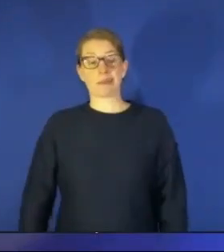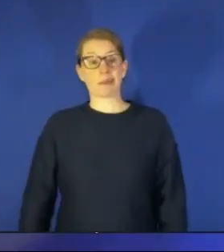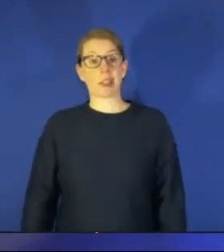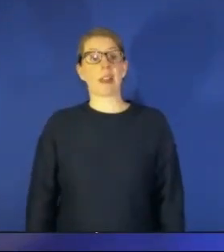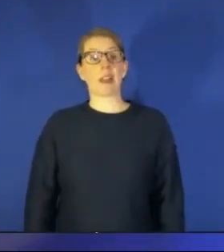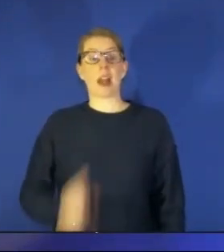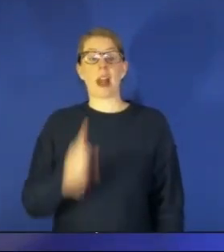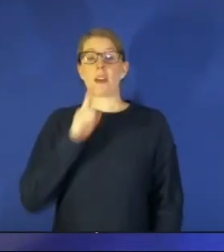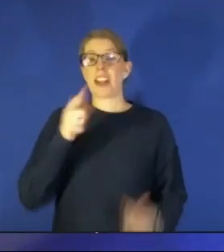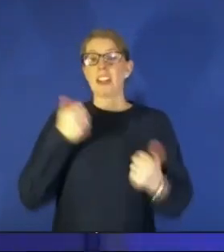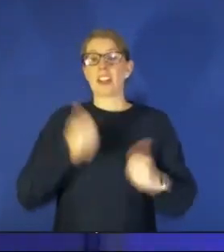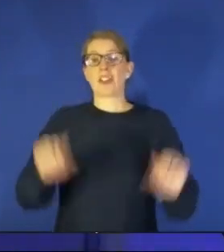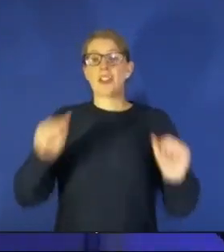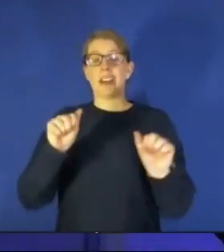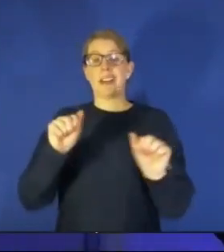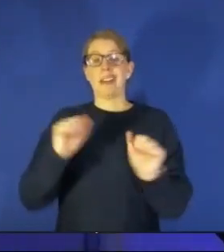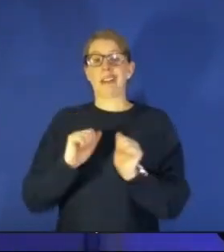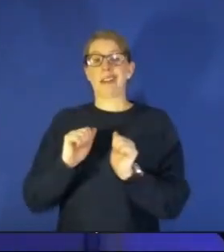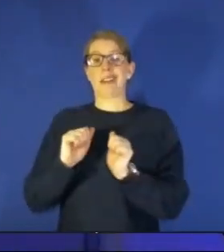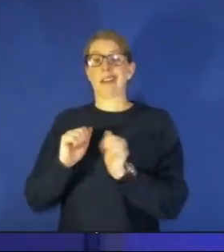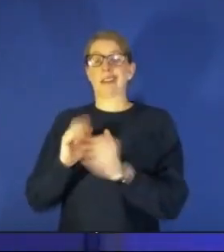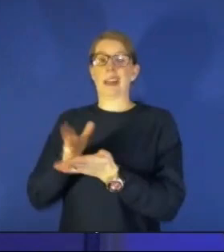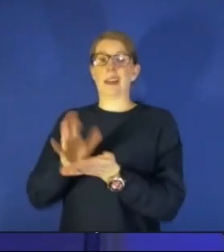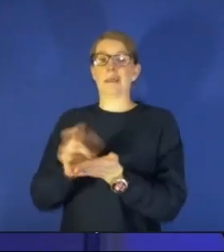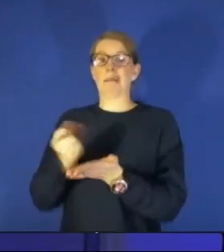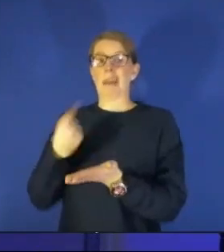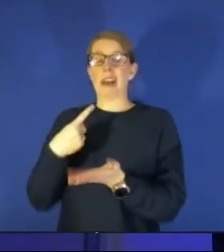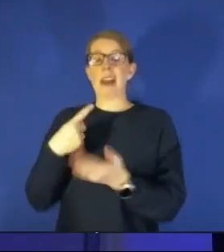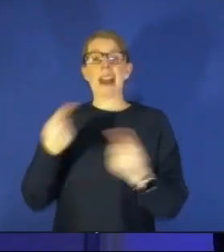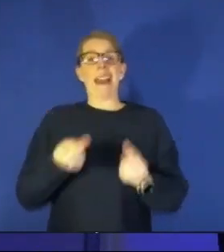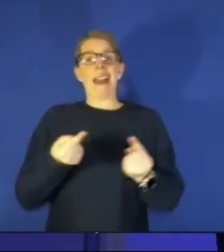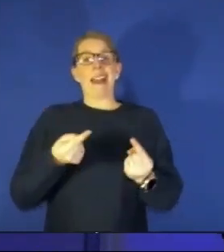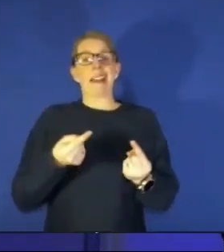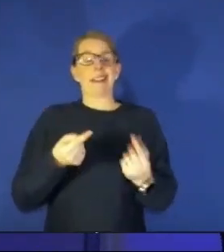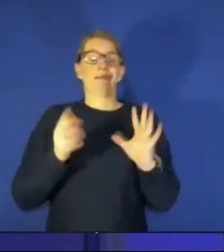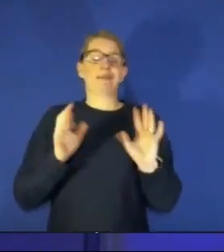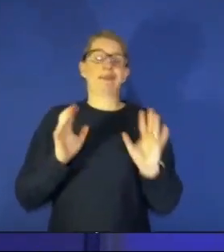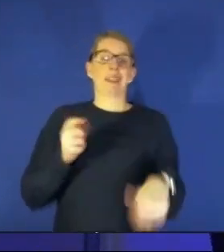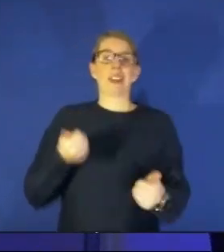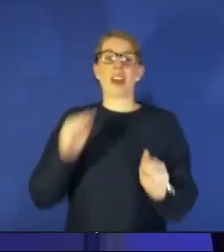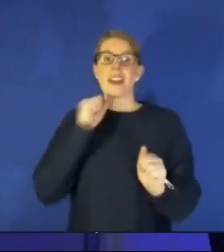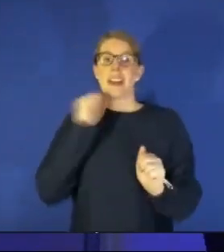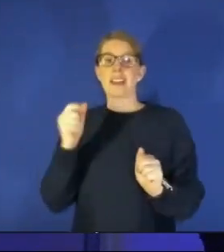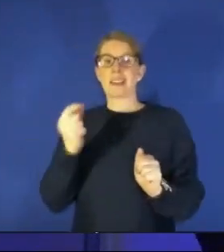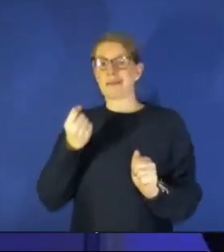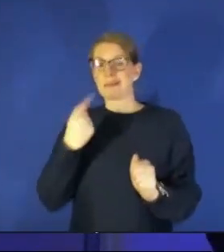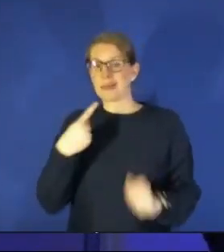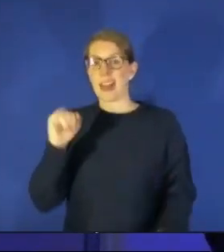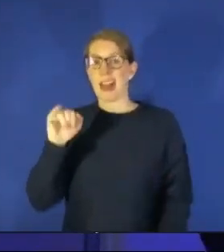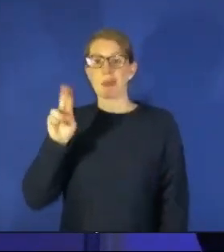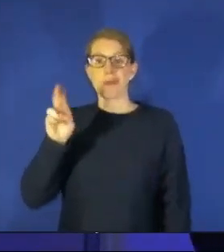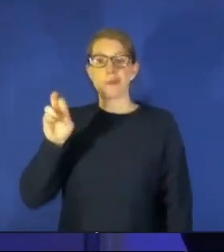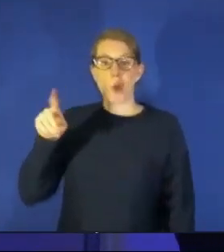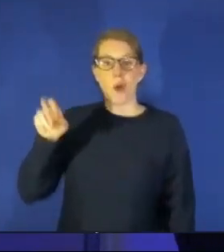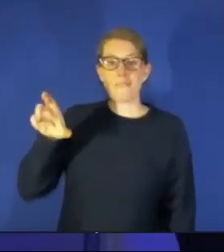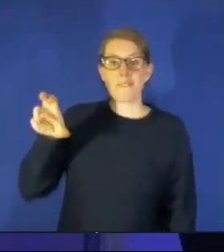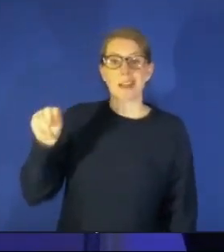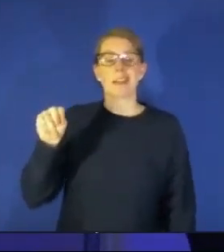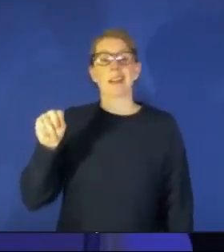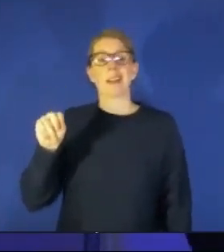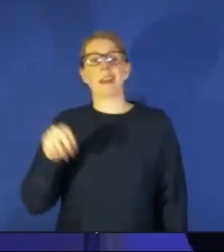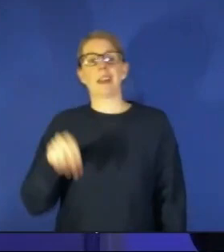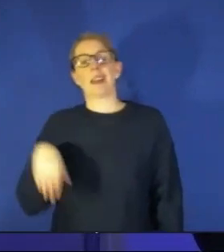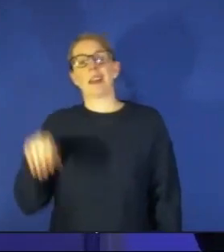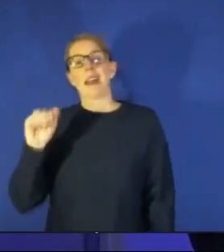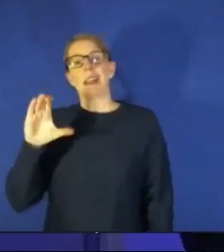stay off of anything, even when I get aches and pains. I try not to take the ibuprofen, the acetaminophen. Try to stay away from that. I'm using